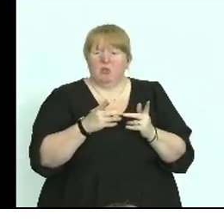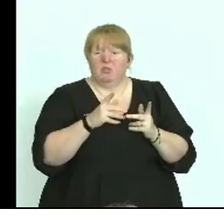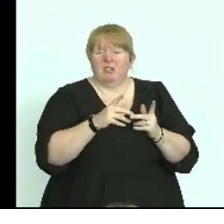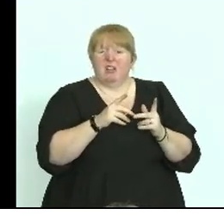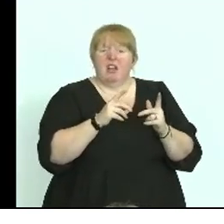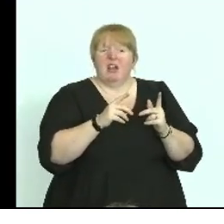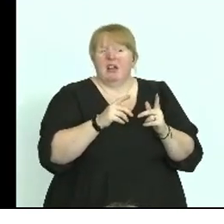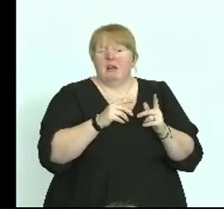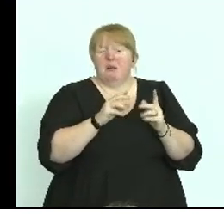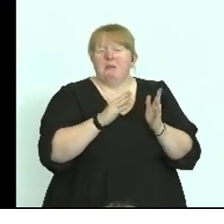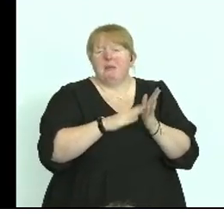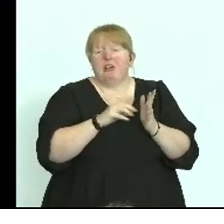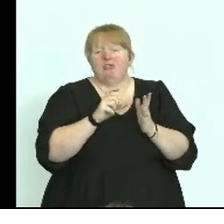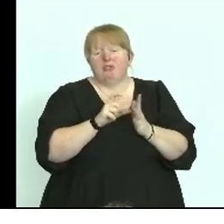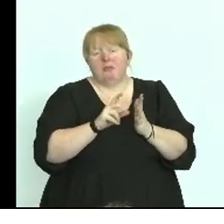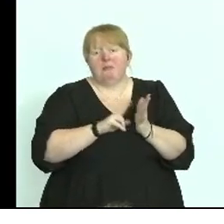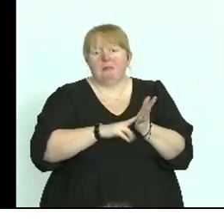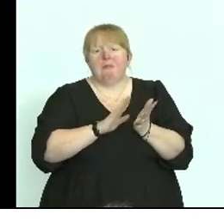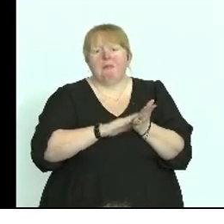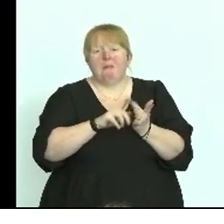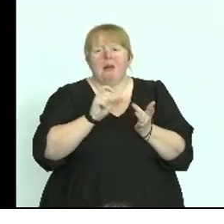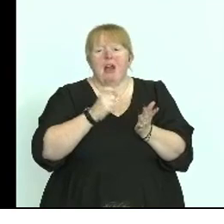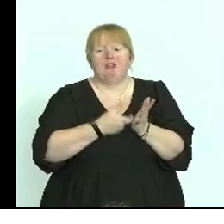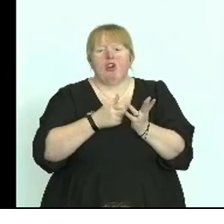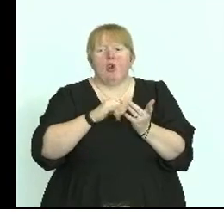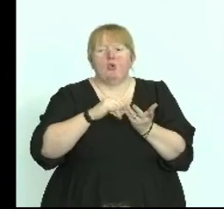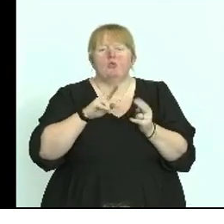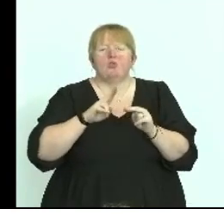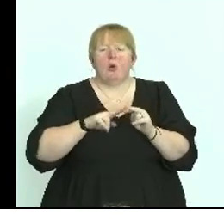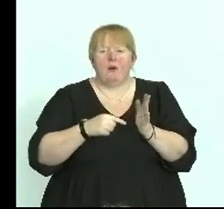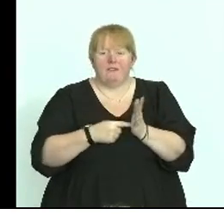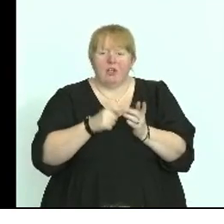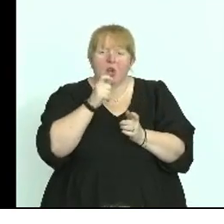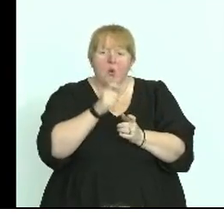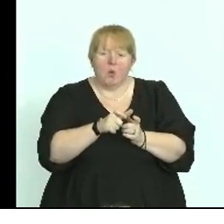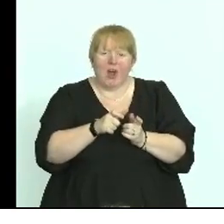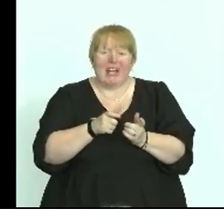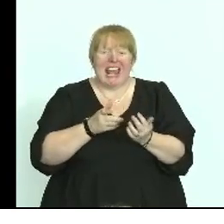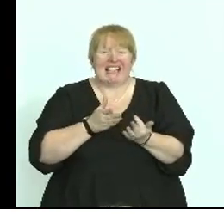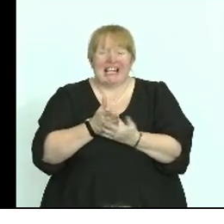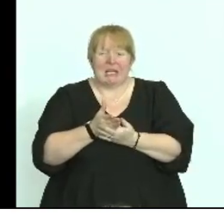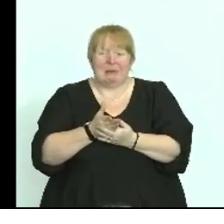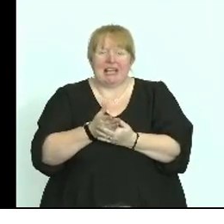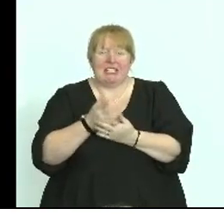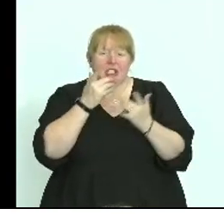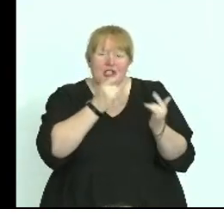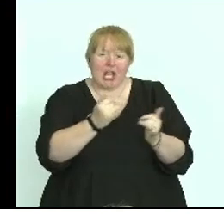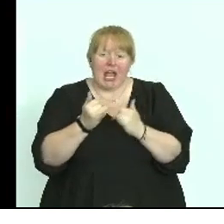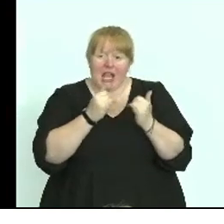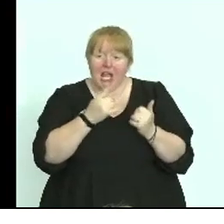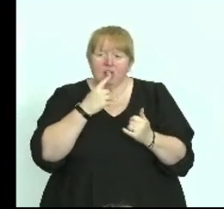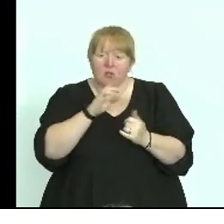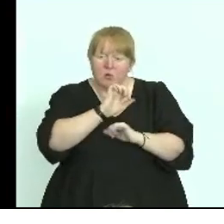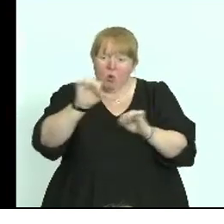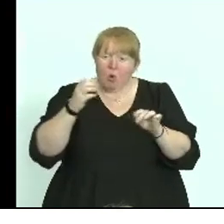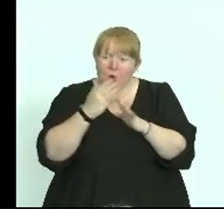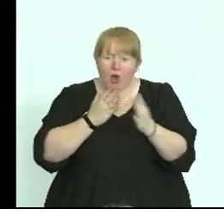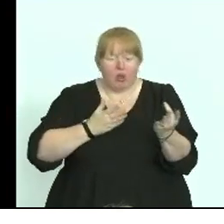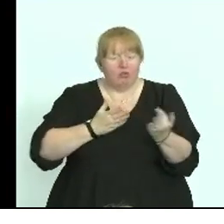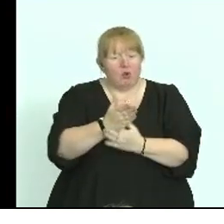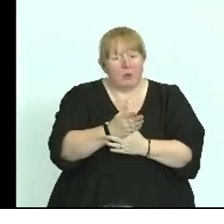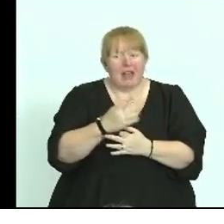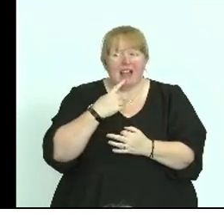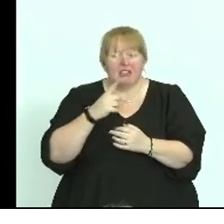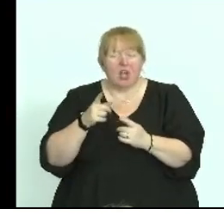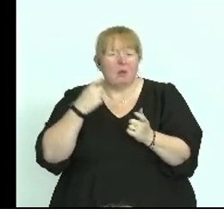Microsoft Word accessibility checker. That's the starting point. Then the semester after that, now let's start to talk about additional things. And so I think